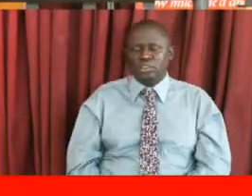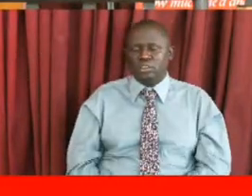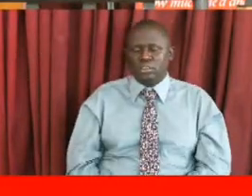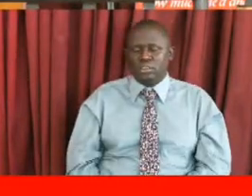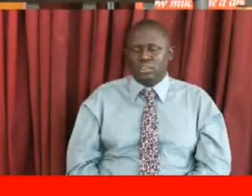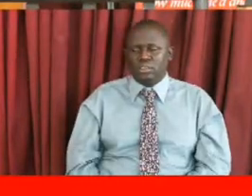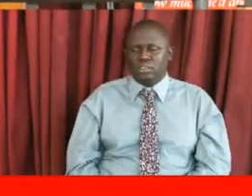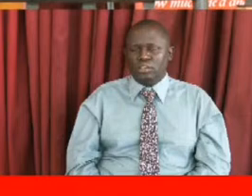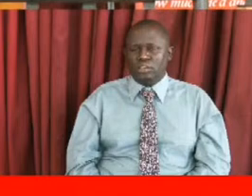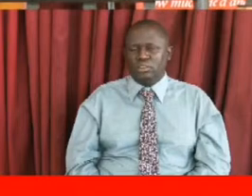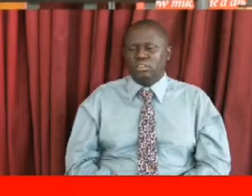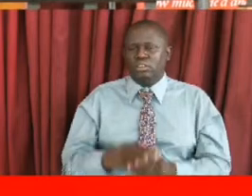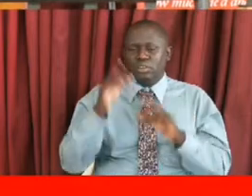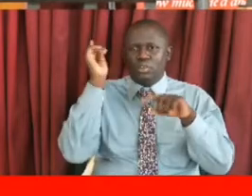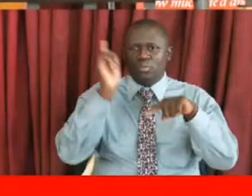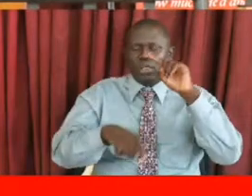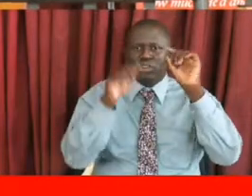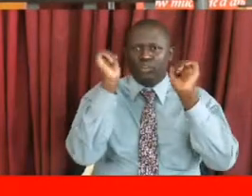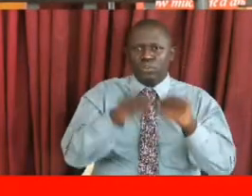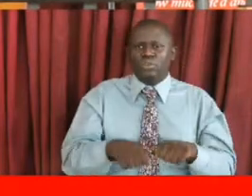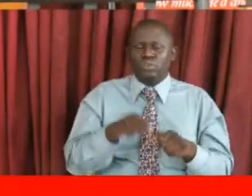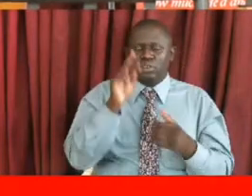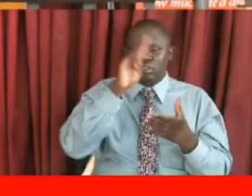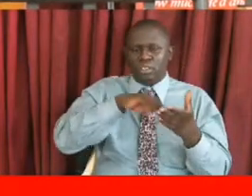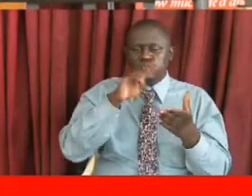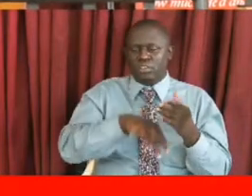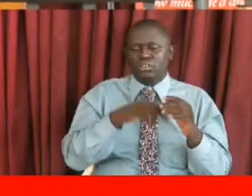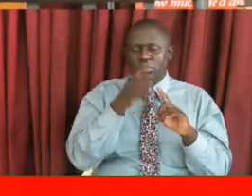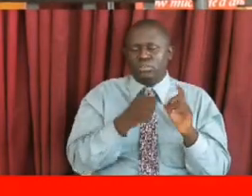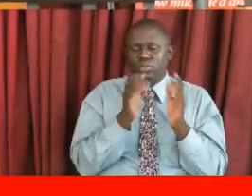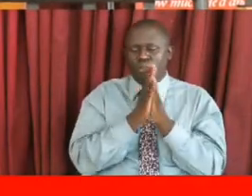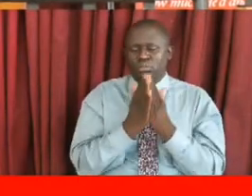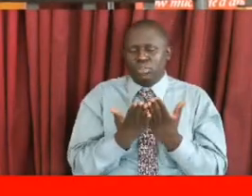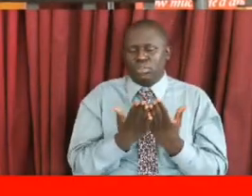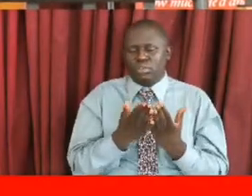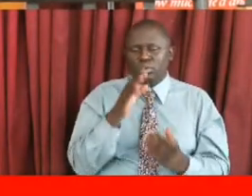here could we read in Ephesians CH